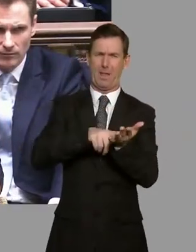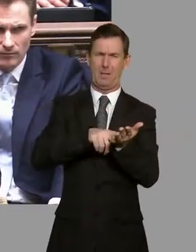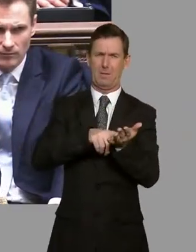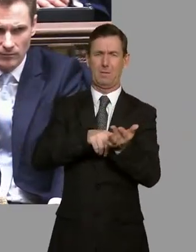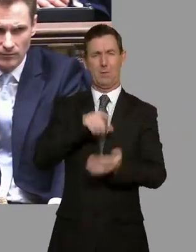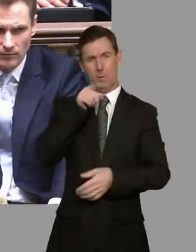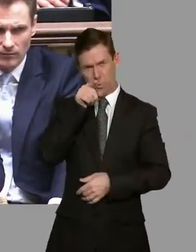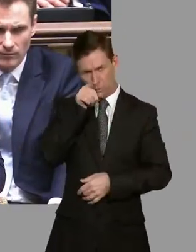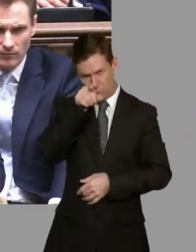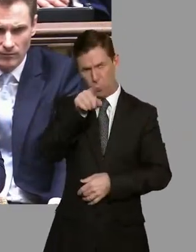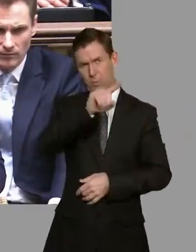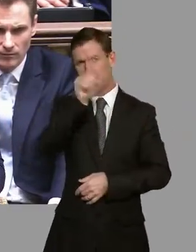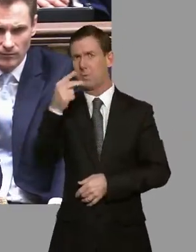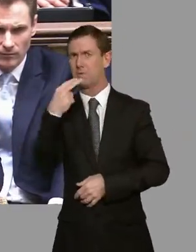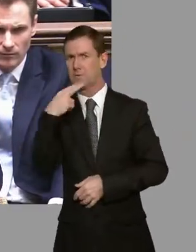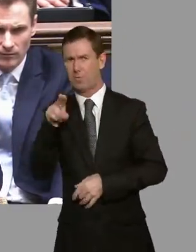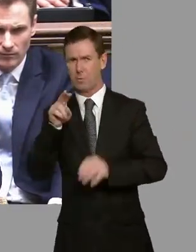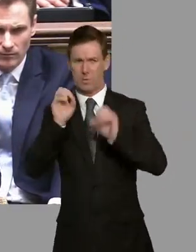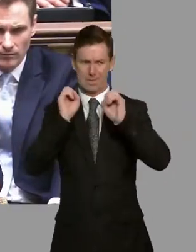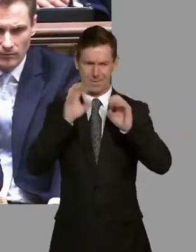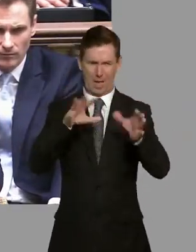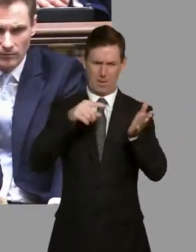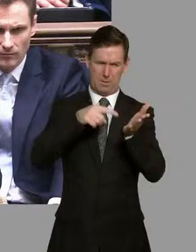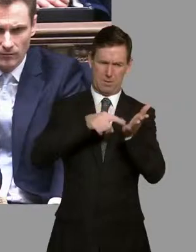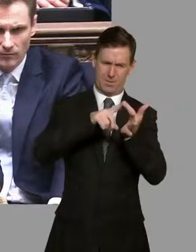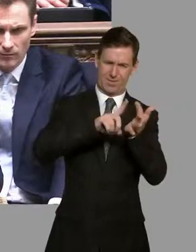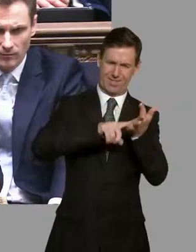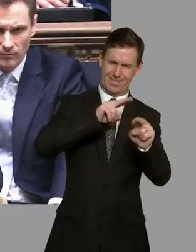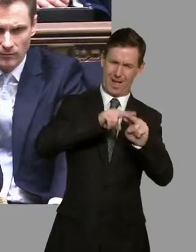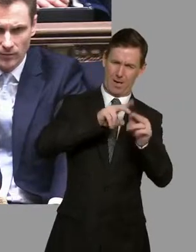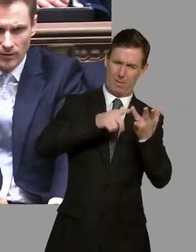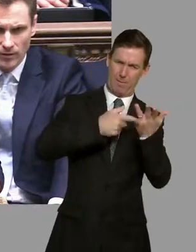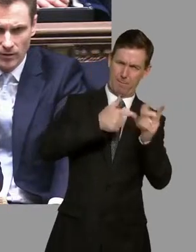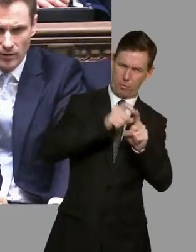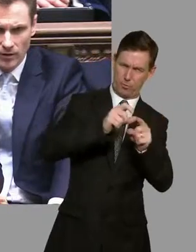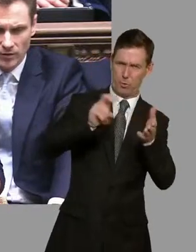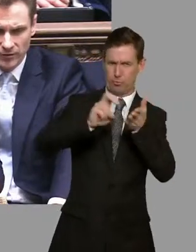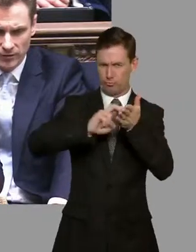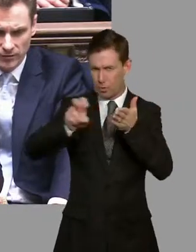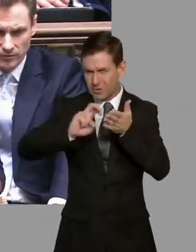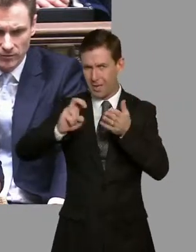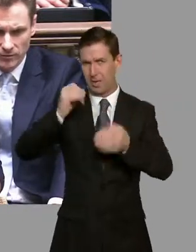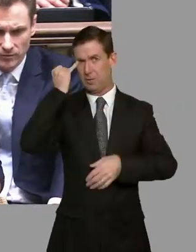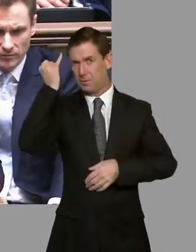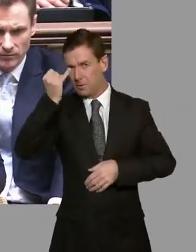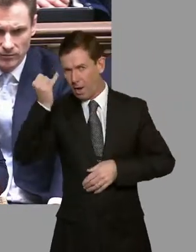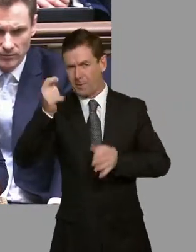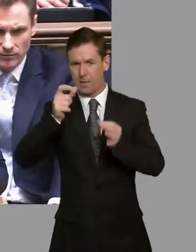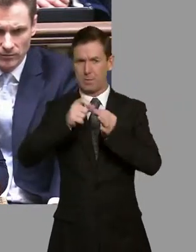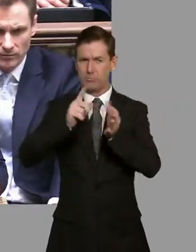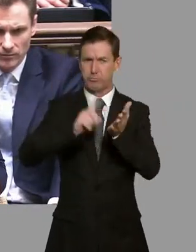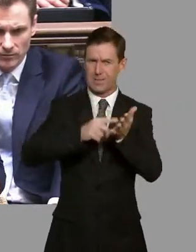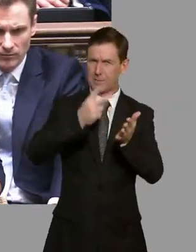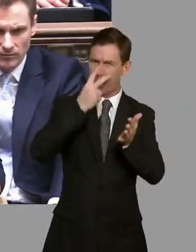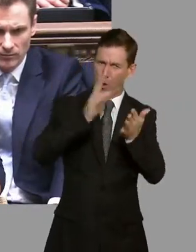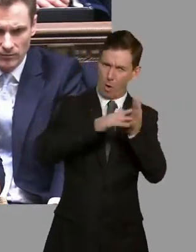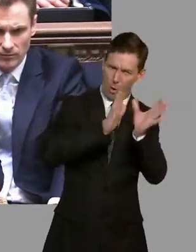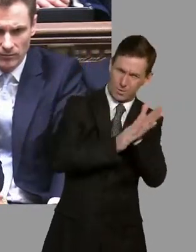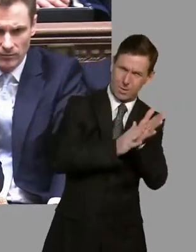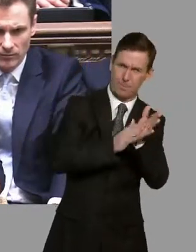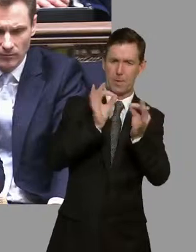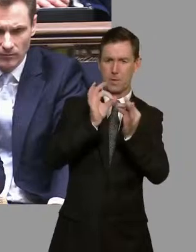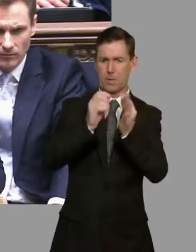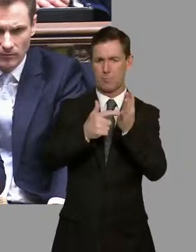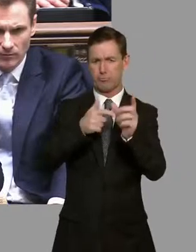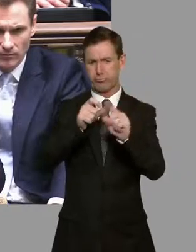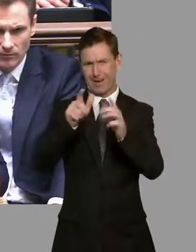Rochdale, Bristol, Derby, Aylesbury, Oldham, Bradford, Peterborough, Coventry, Middlesbrough, Newcastle, Ramsgate,